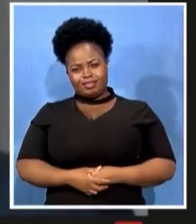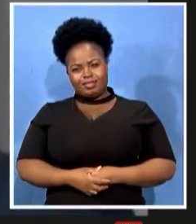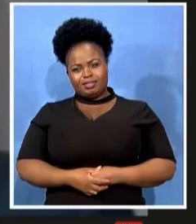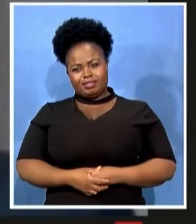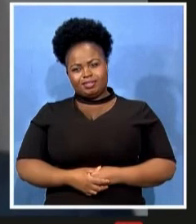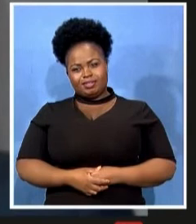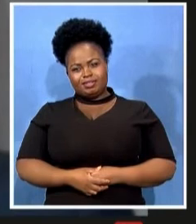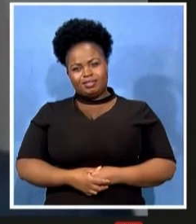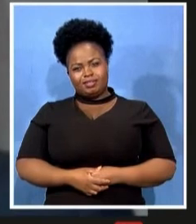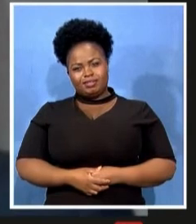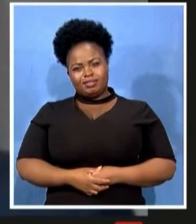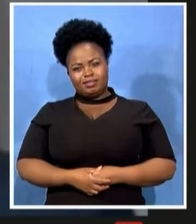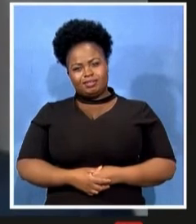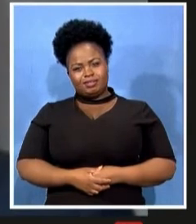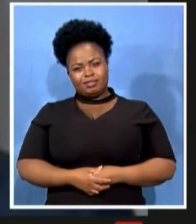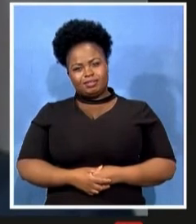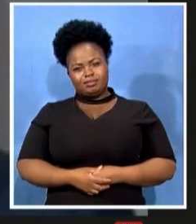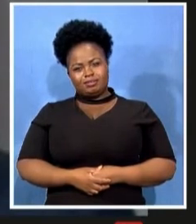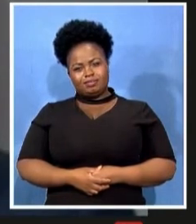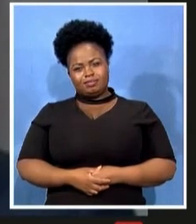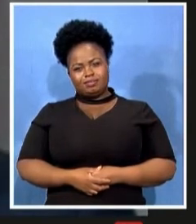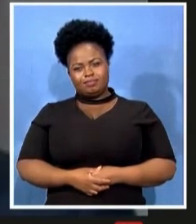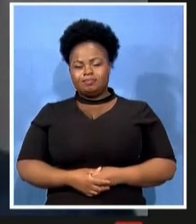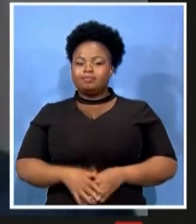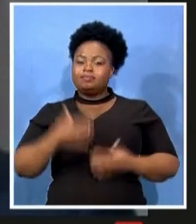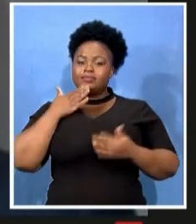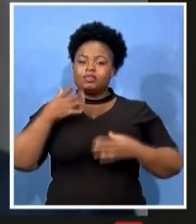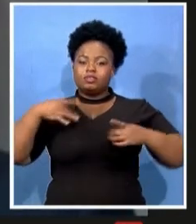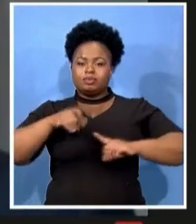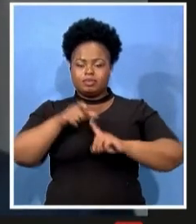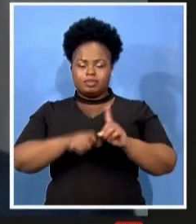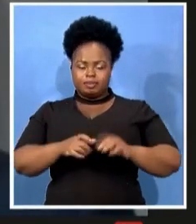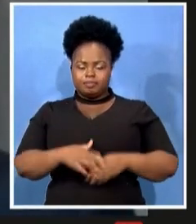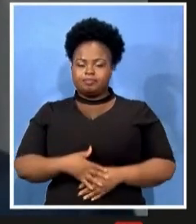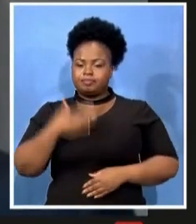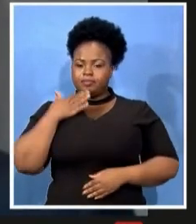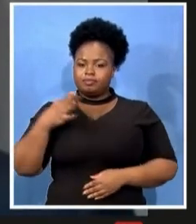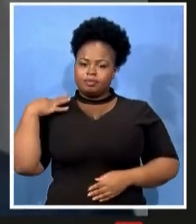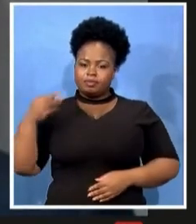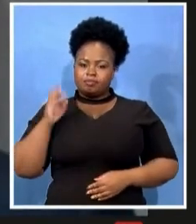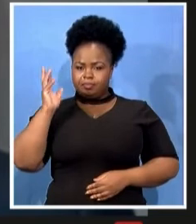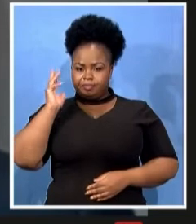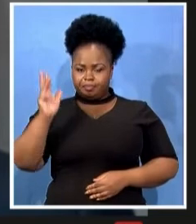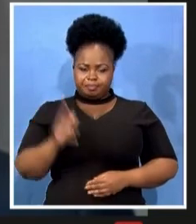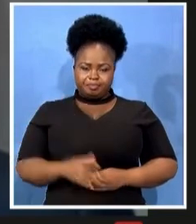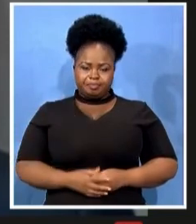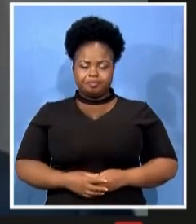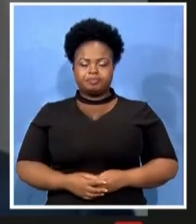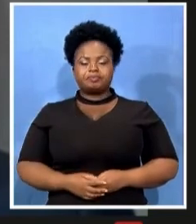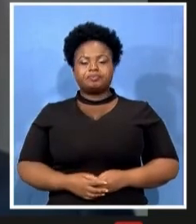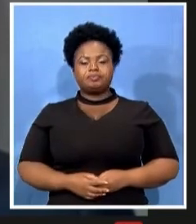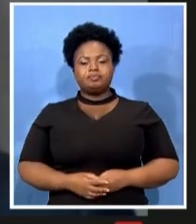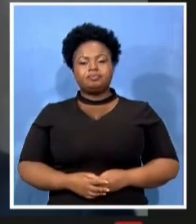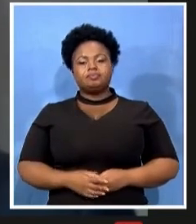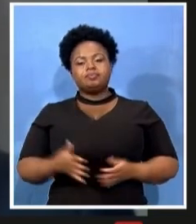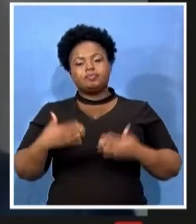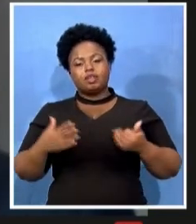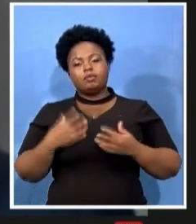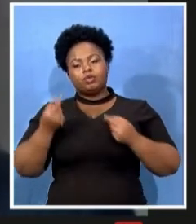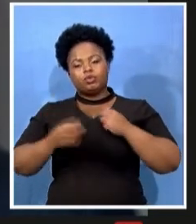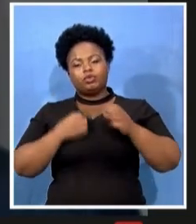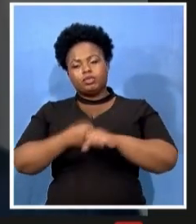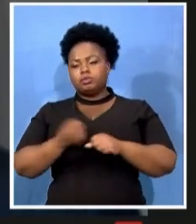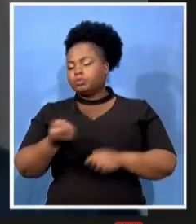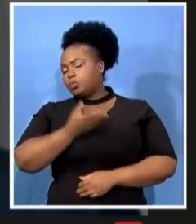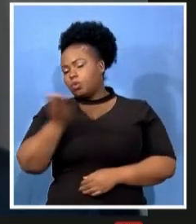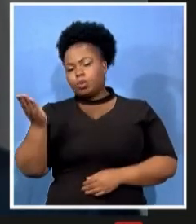Thank you, Chairperson. Thank you, Minister, for the presentation. Happy New Year to everyone present here